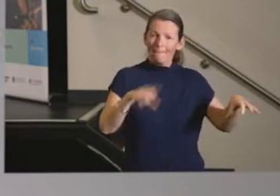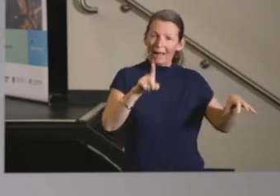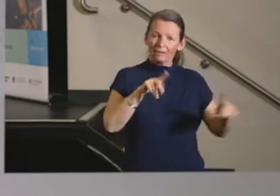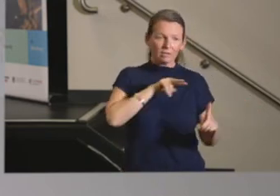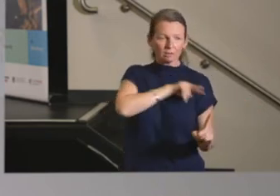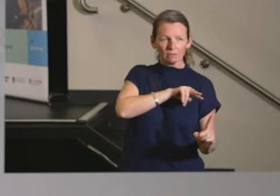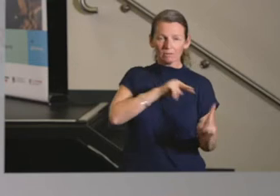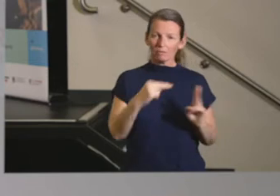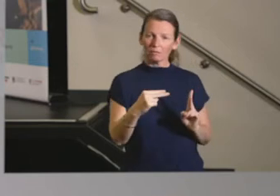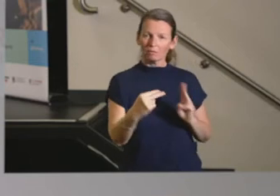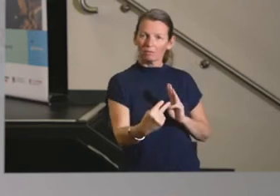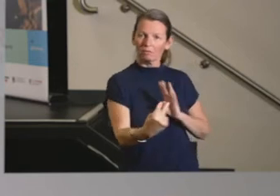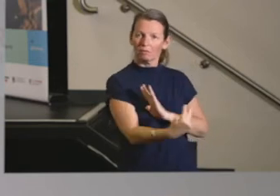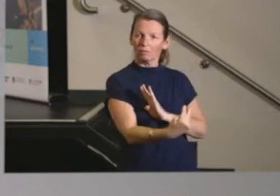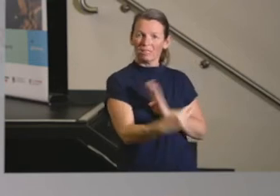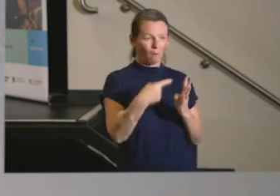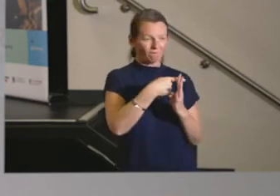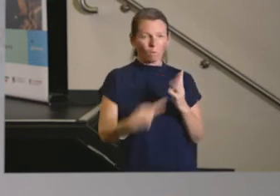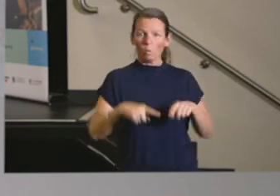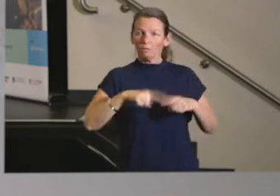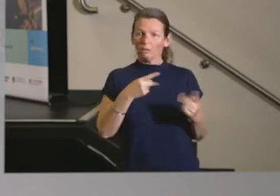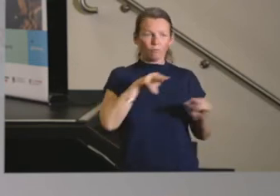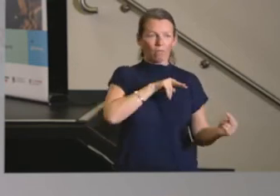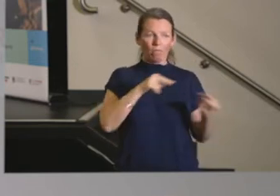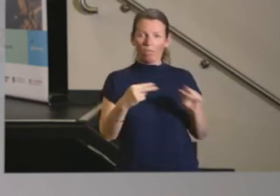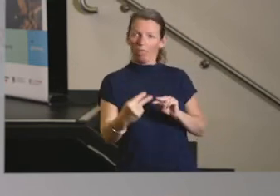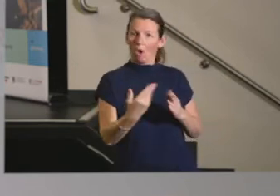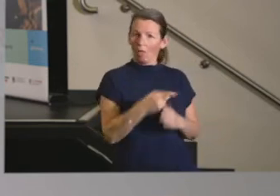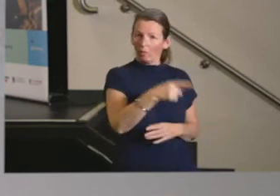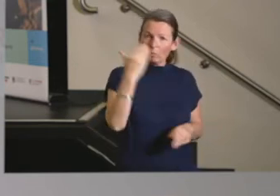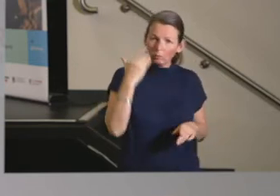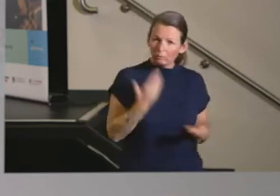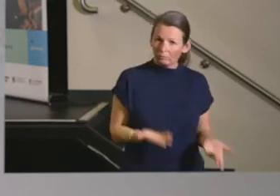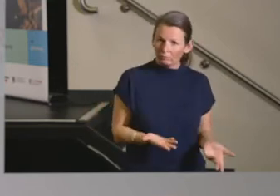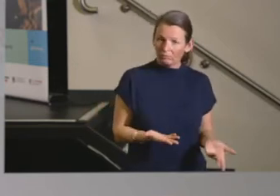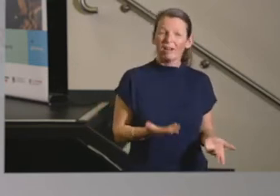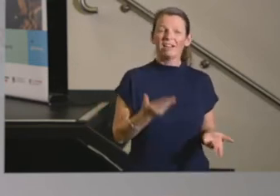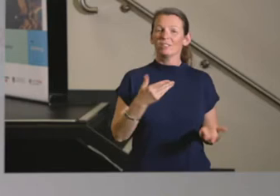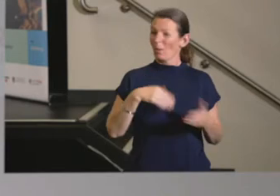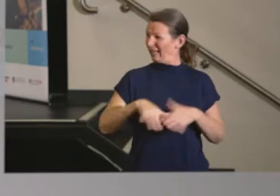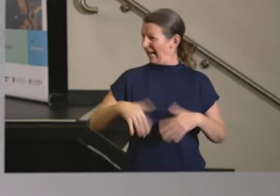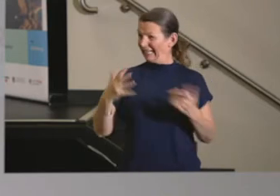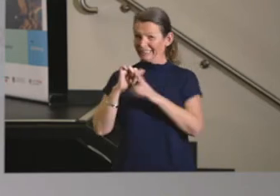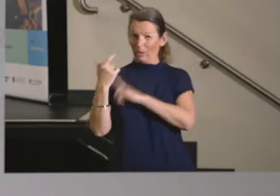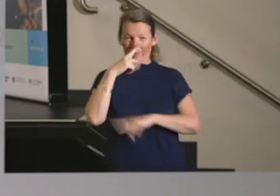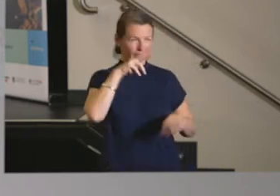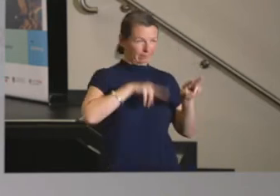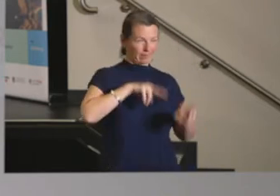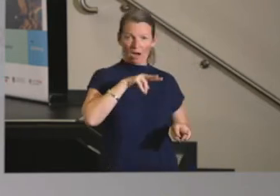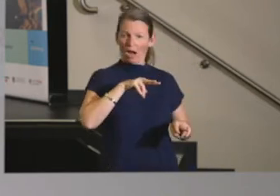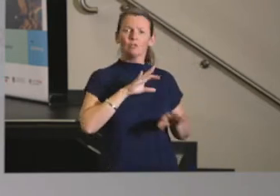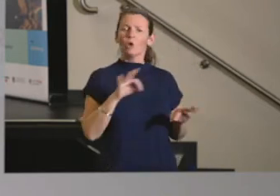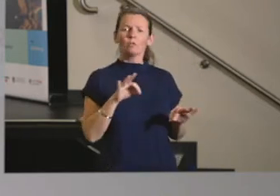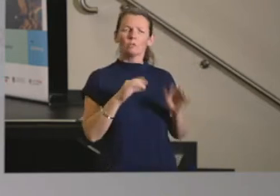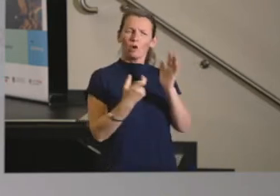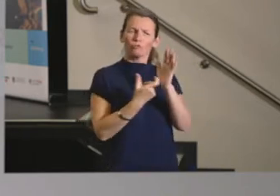of analysis to unpack the different kinds of social and political forces that operate in a given situation. So it's not race,